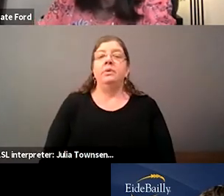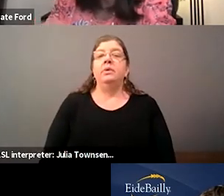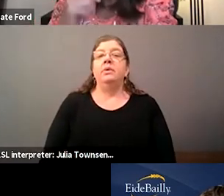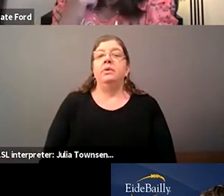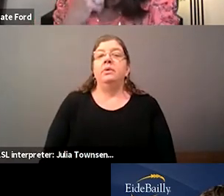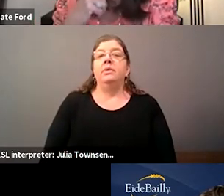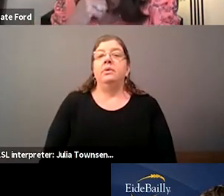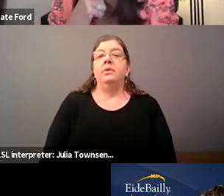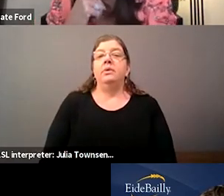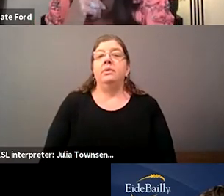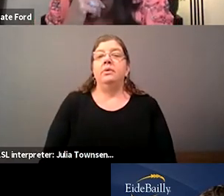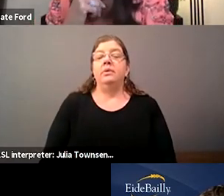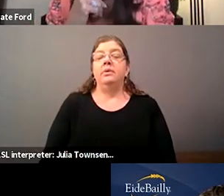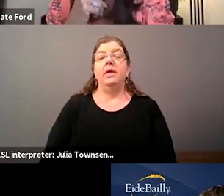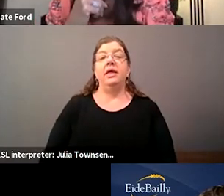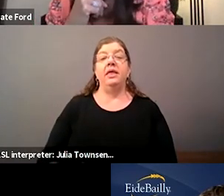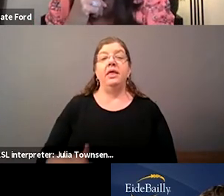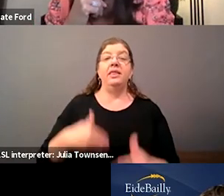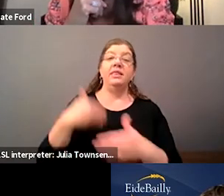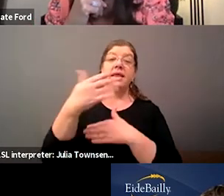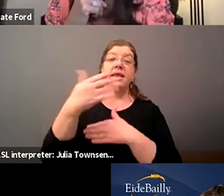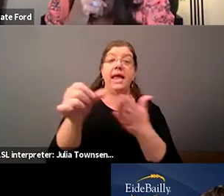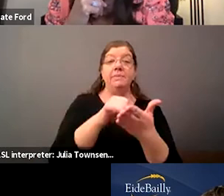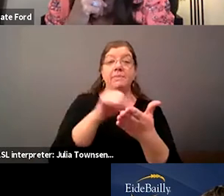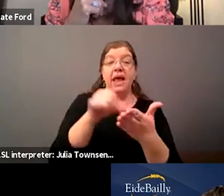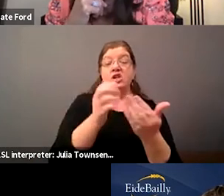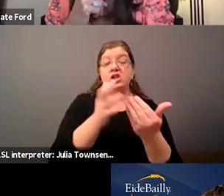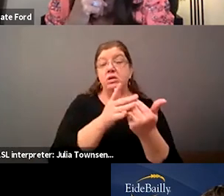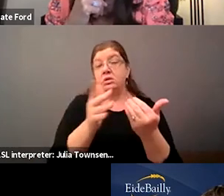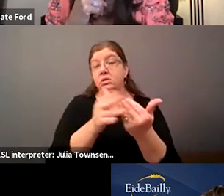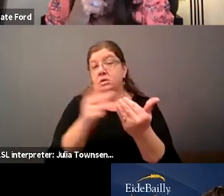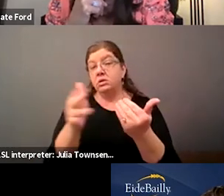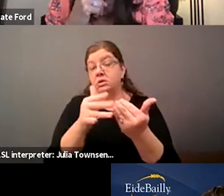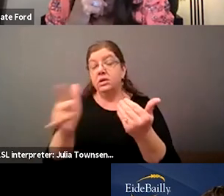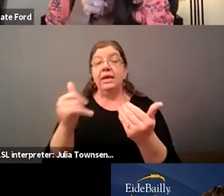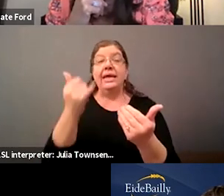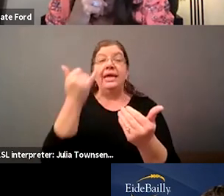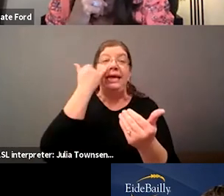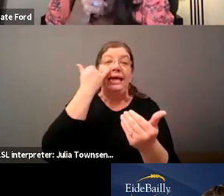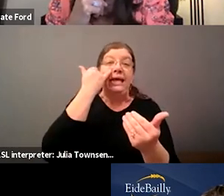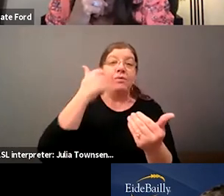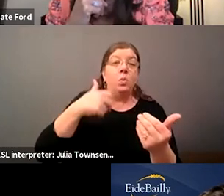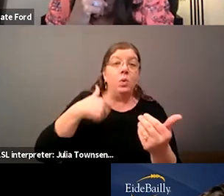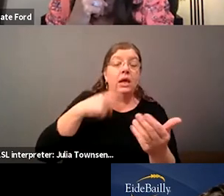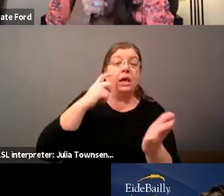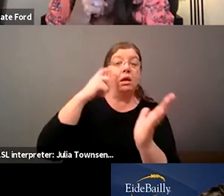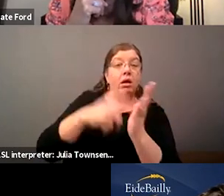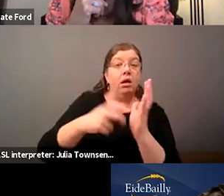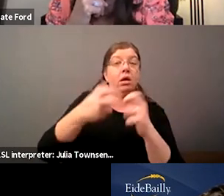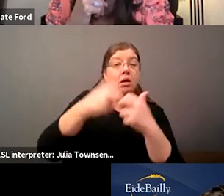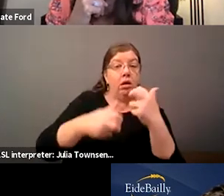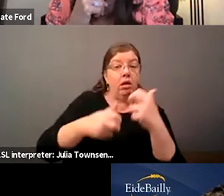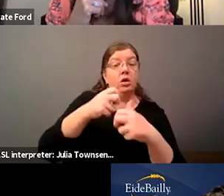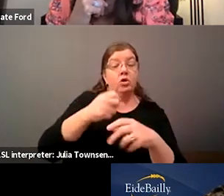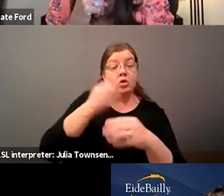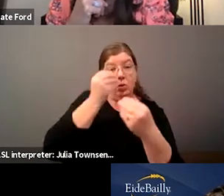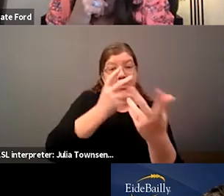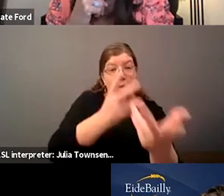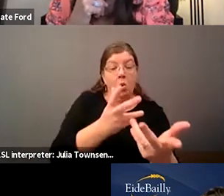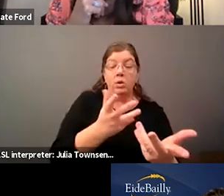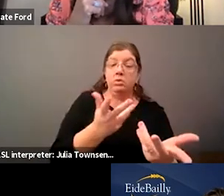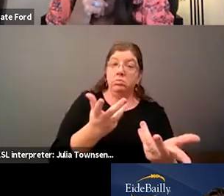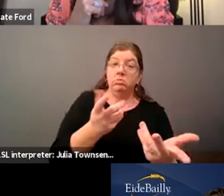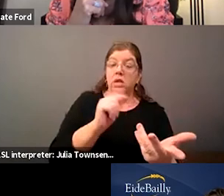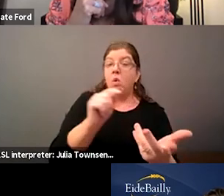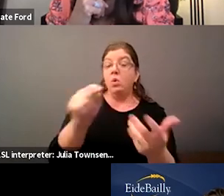the next page the next pages that follow that are really if we did have findings to report that were material